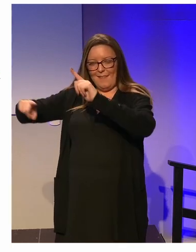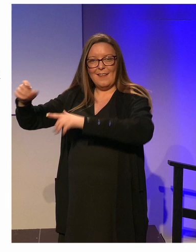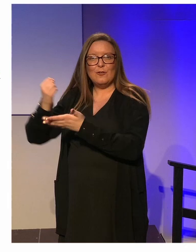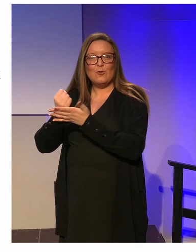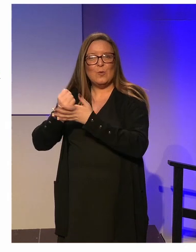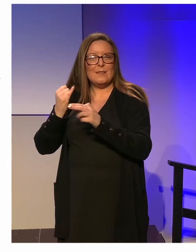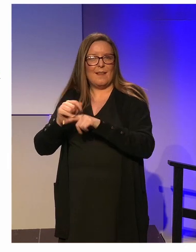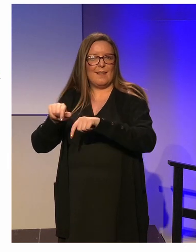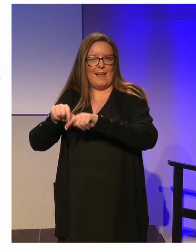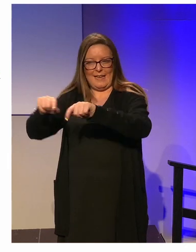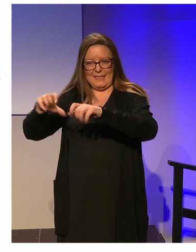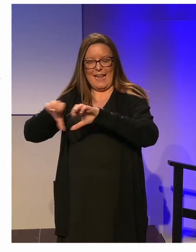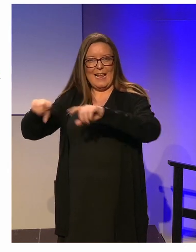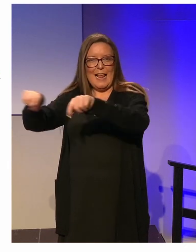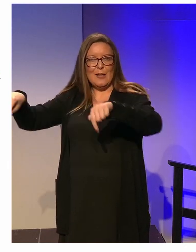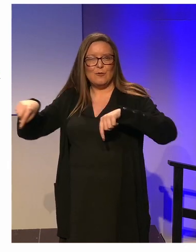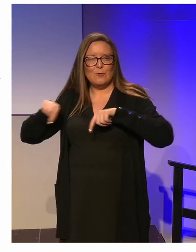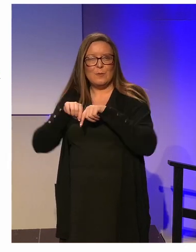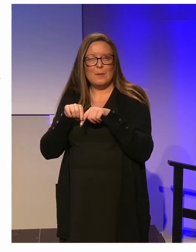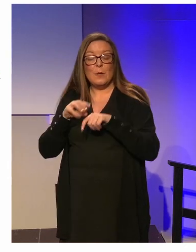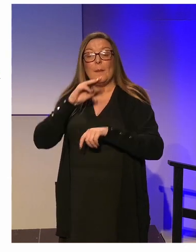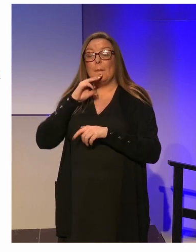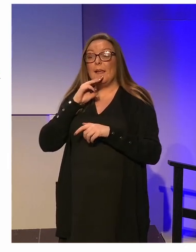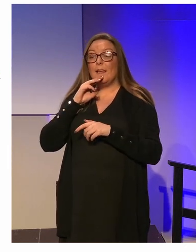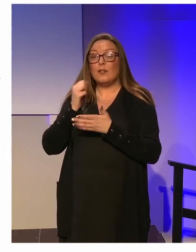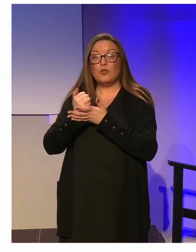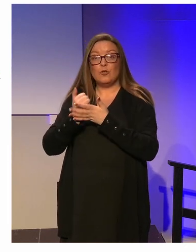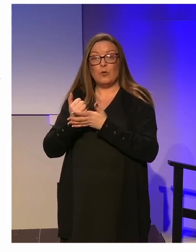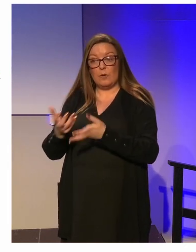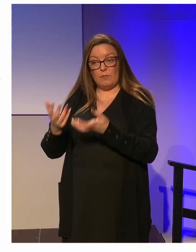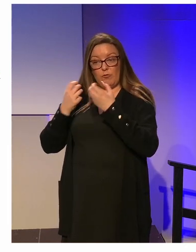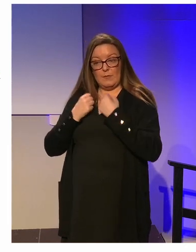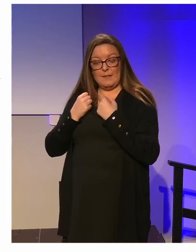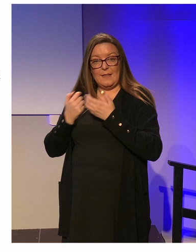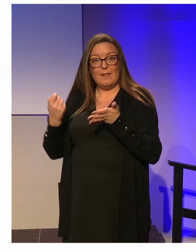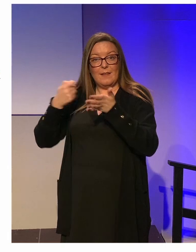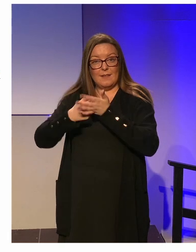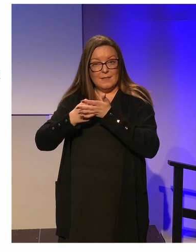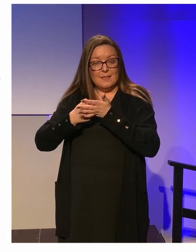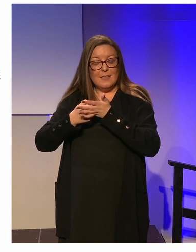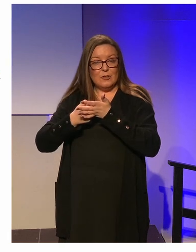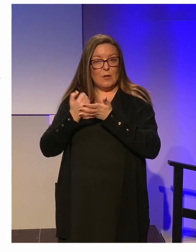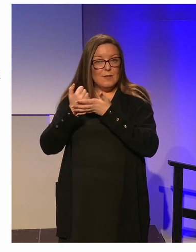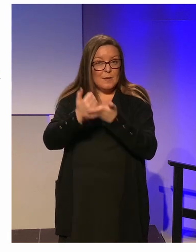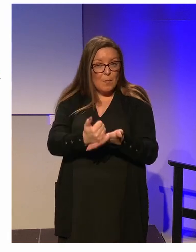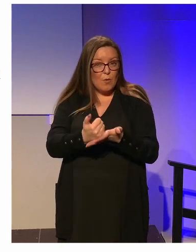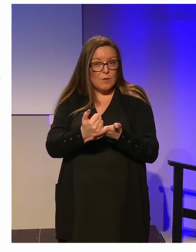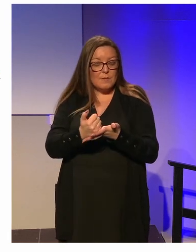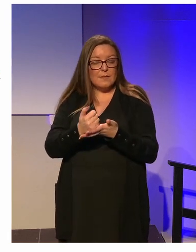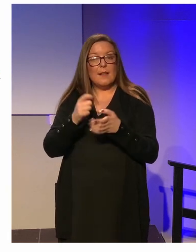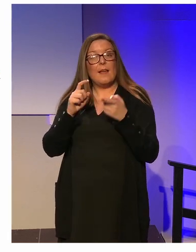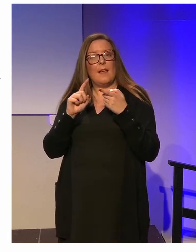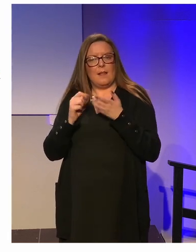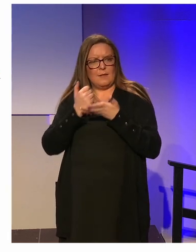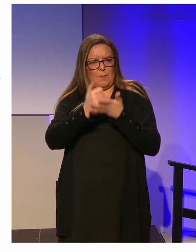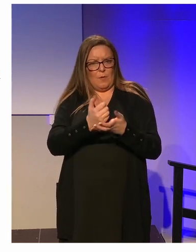classroom. So that when the student was getting additional support through school support and school support plus, the support that the child